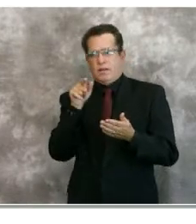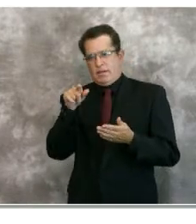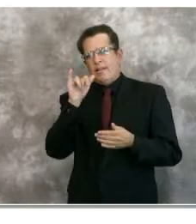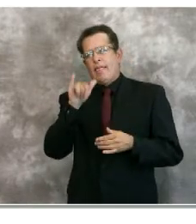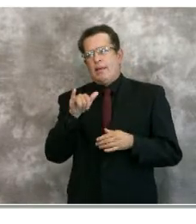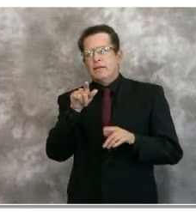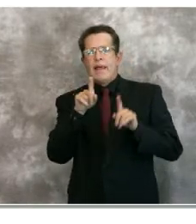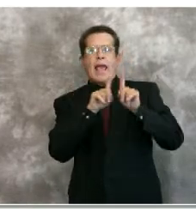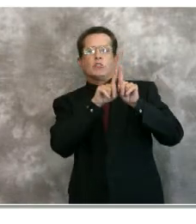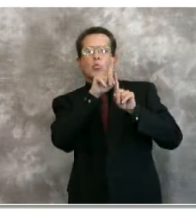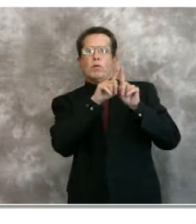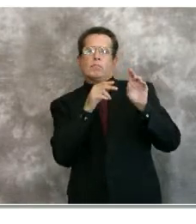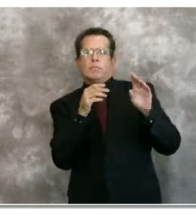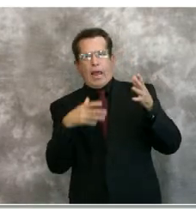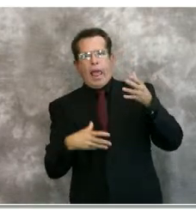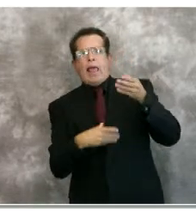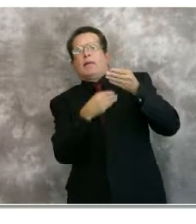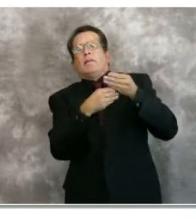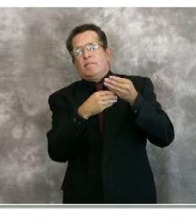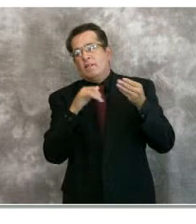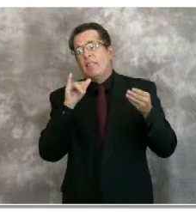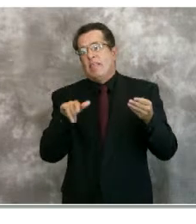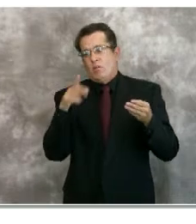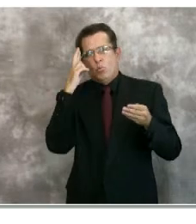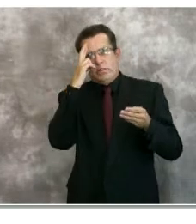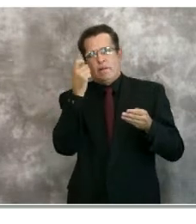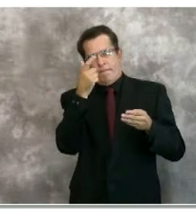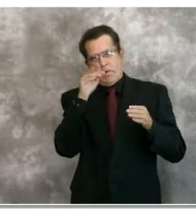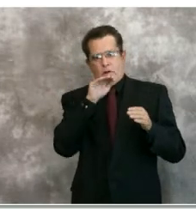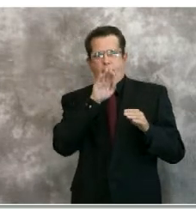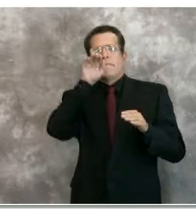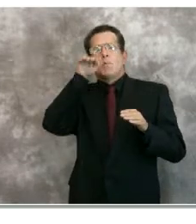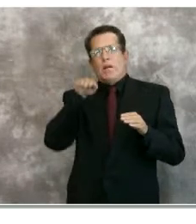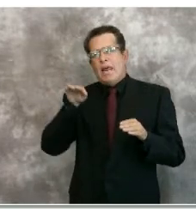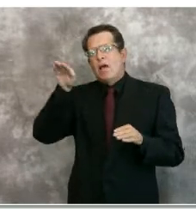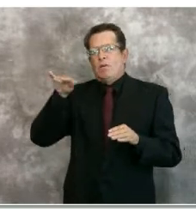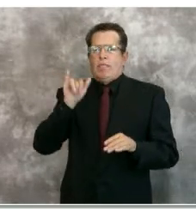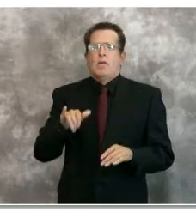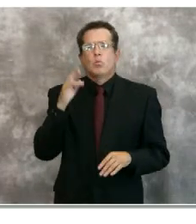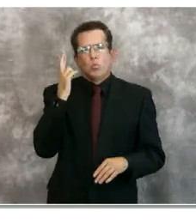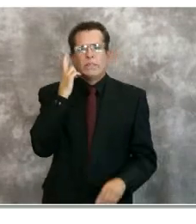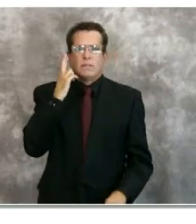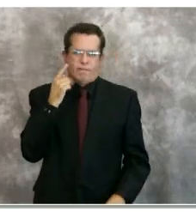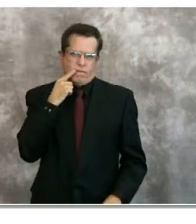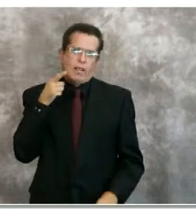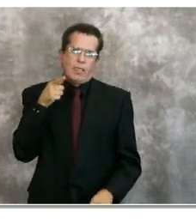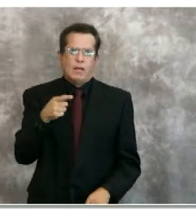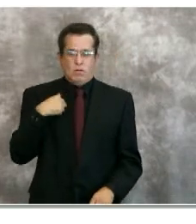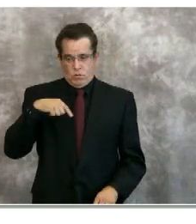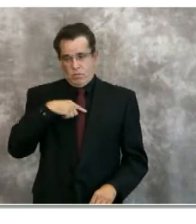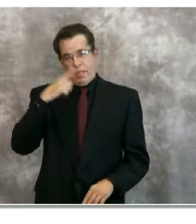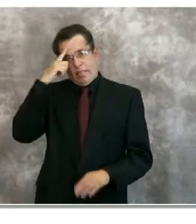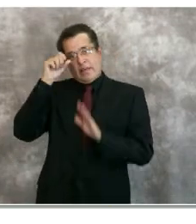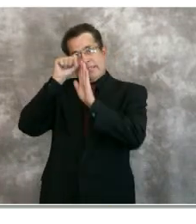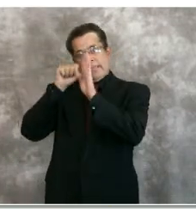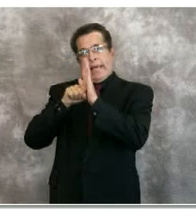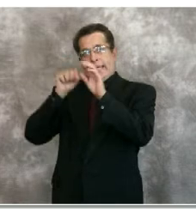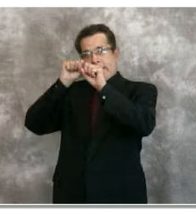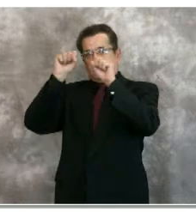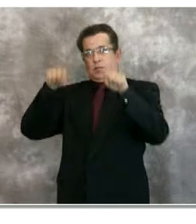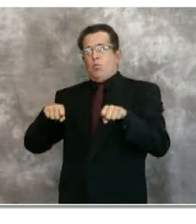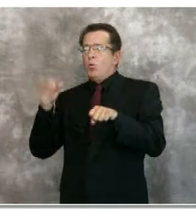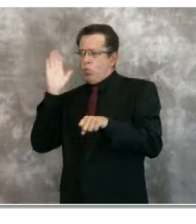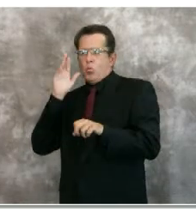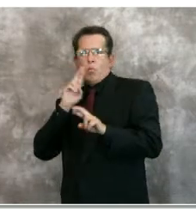and that's what represents some of the fluctuations you may have seen if you track these charts over the weekend. We believe the state system will be caught up with all